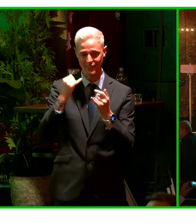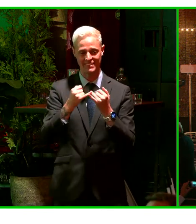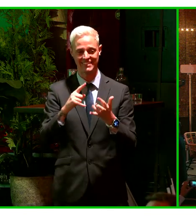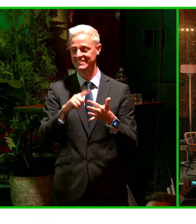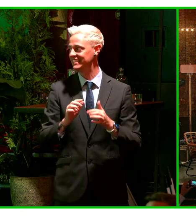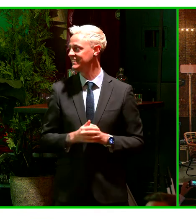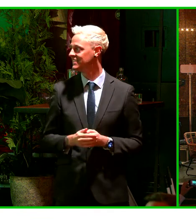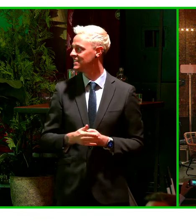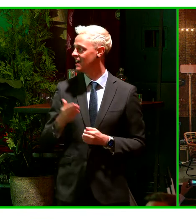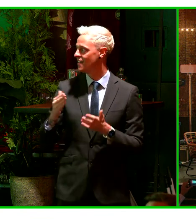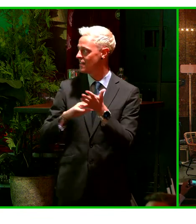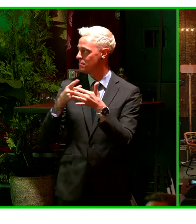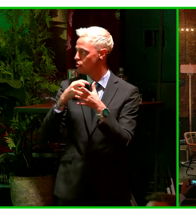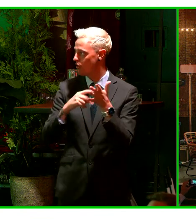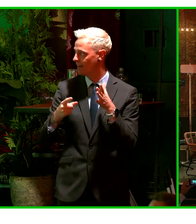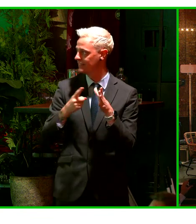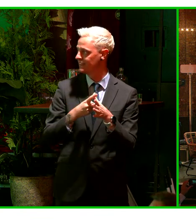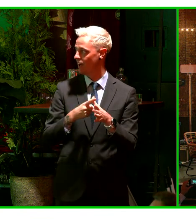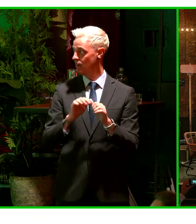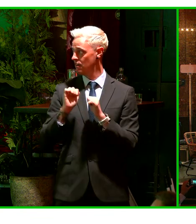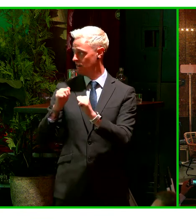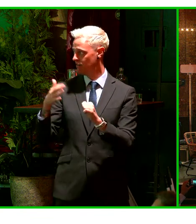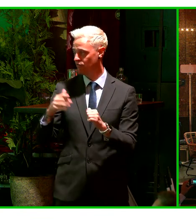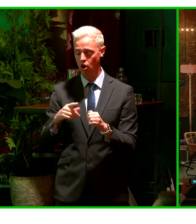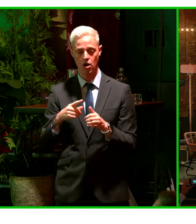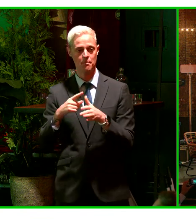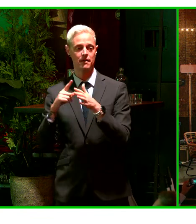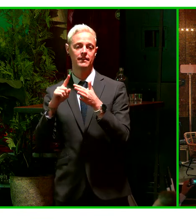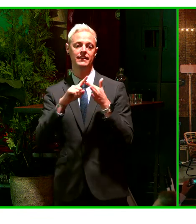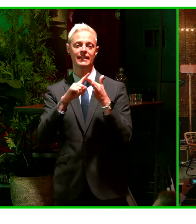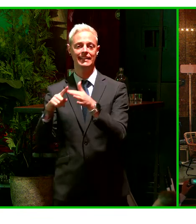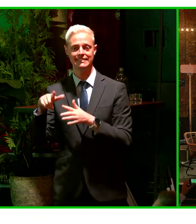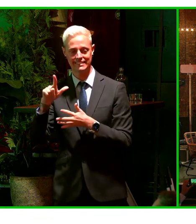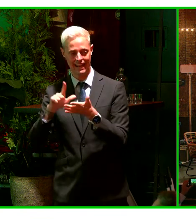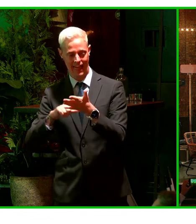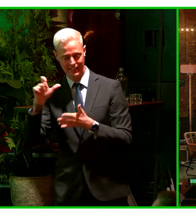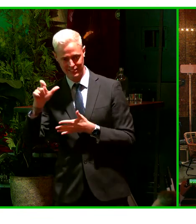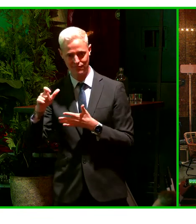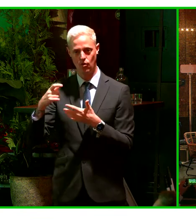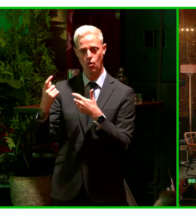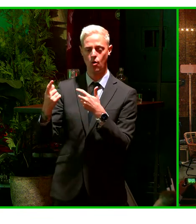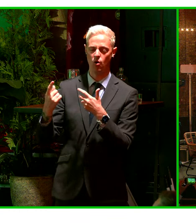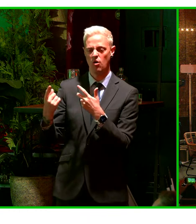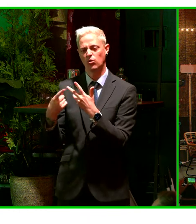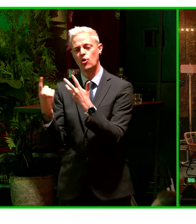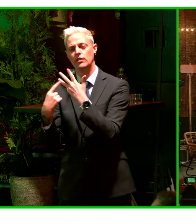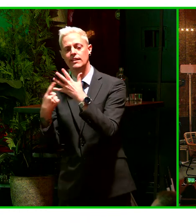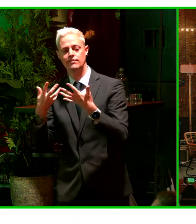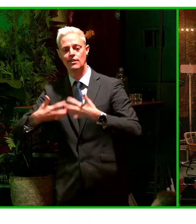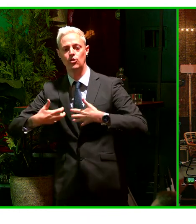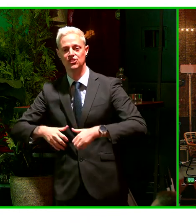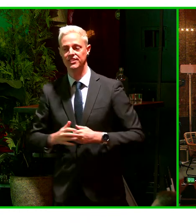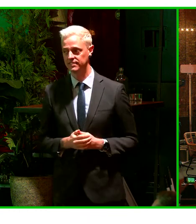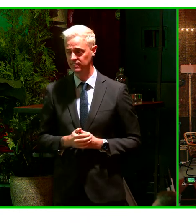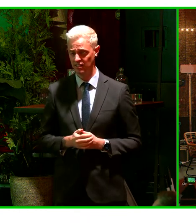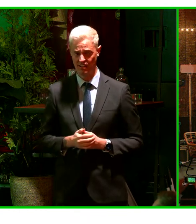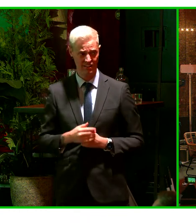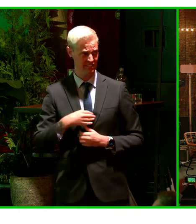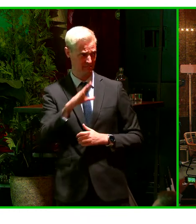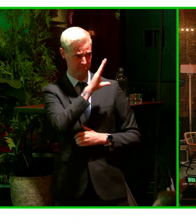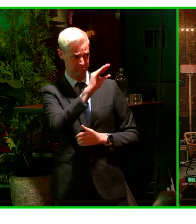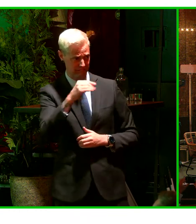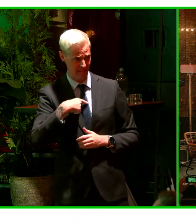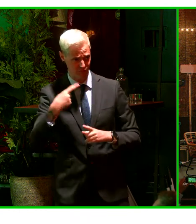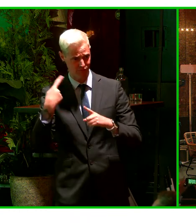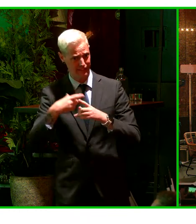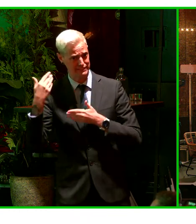of Commerce and Redcat, Lancashire Centre for Alternative Technologies. We need to be speeding through this, so I'm going to go